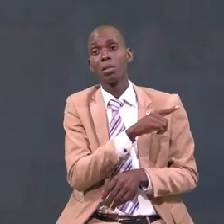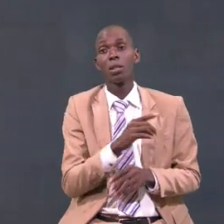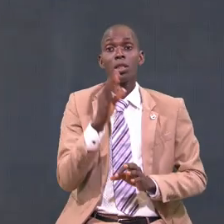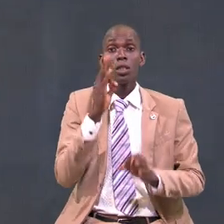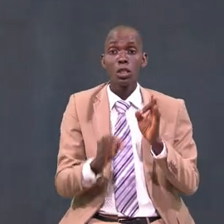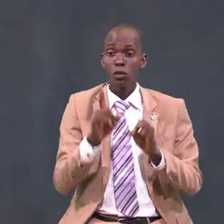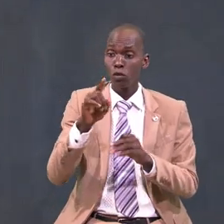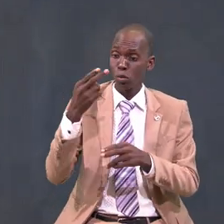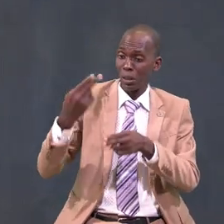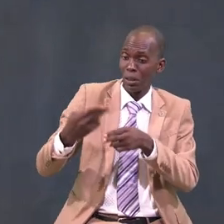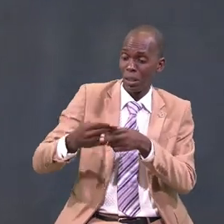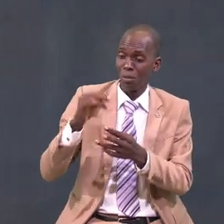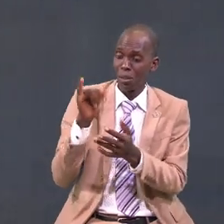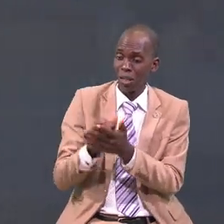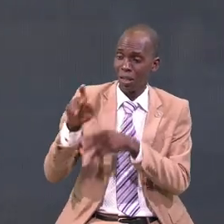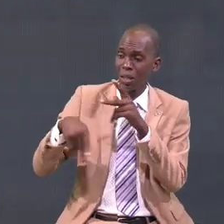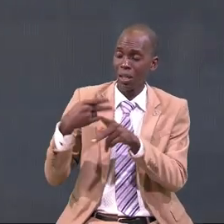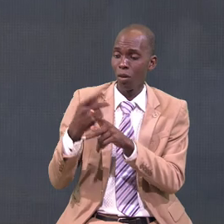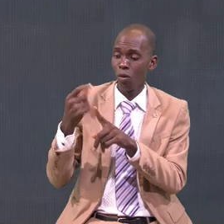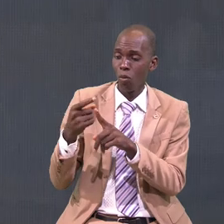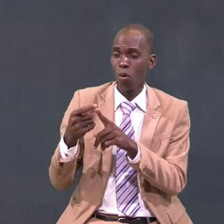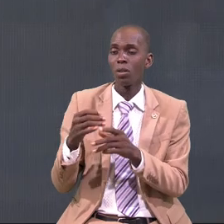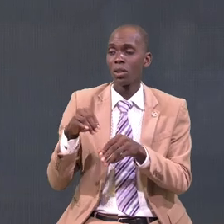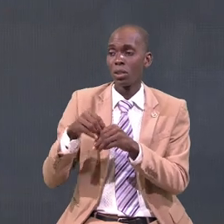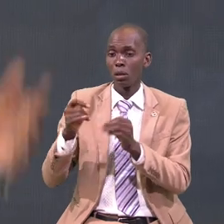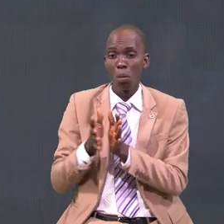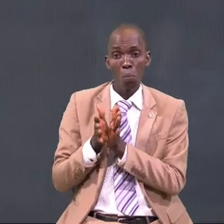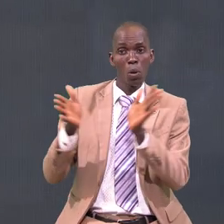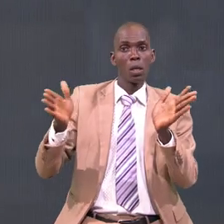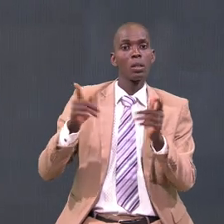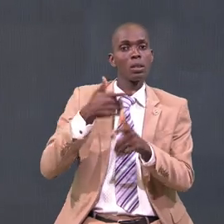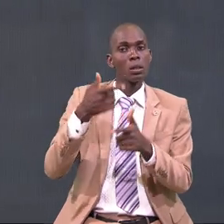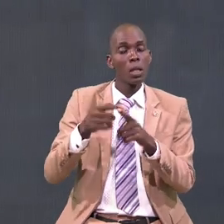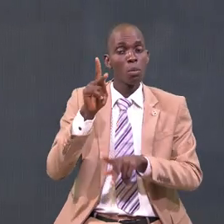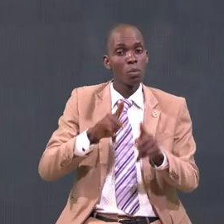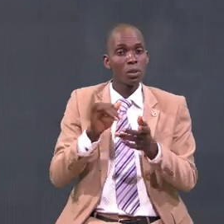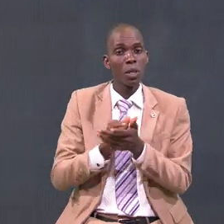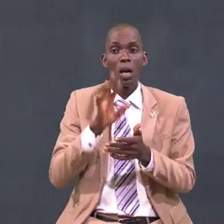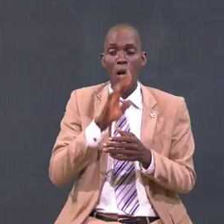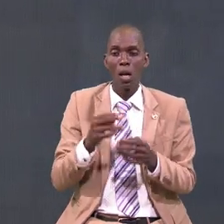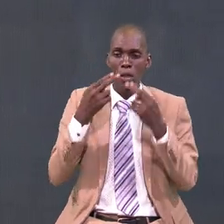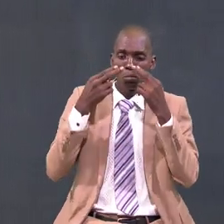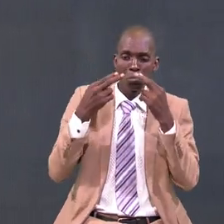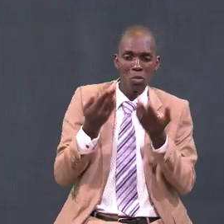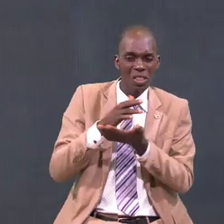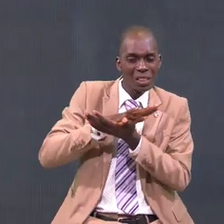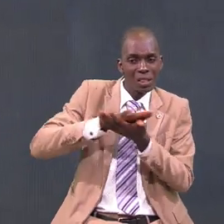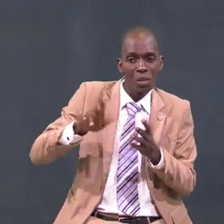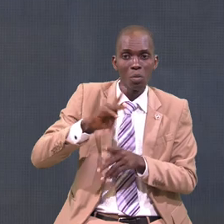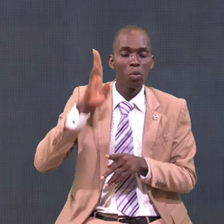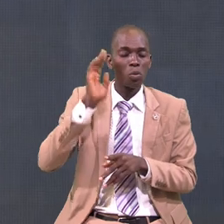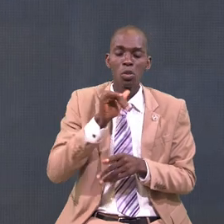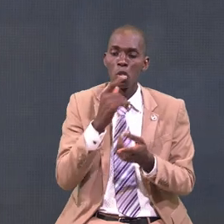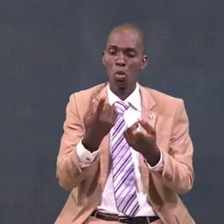mention those things in the public, decent people will not come to hear you again. If they don't hear, they'll perish.